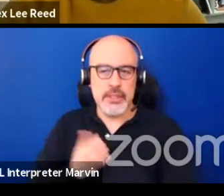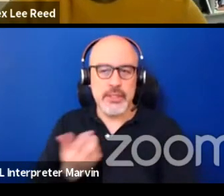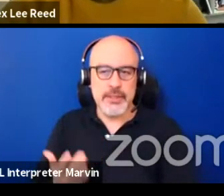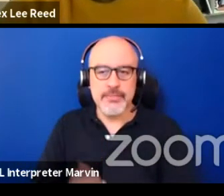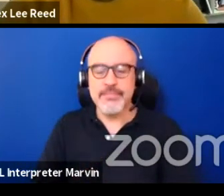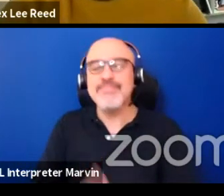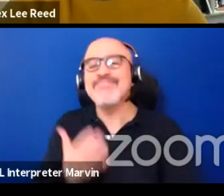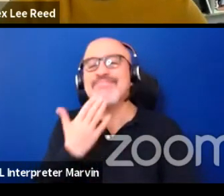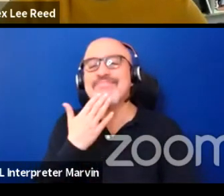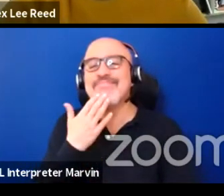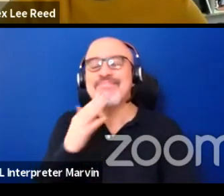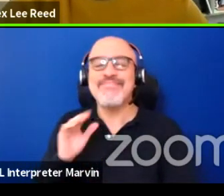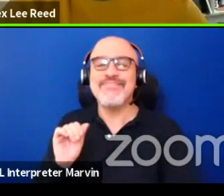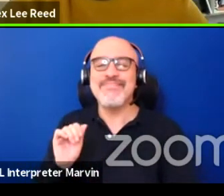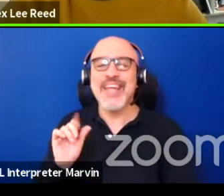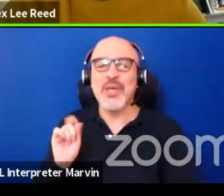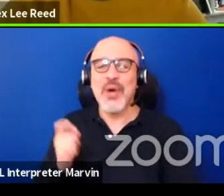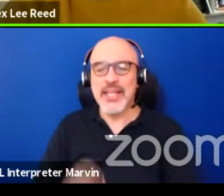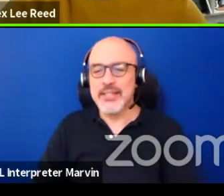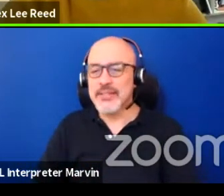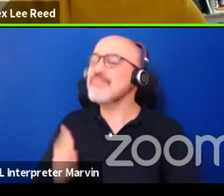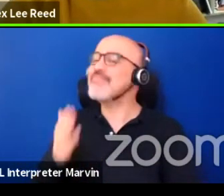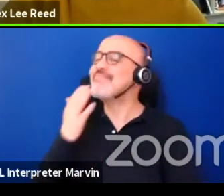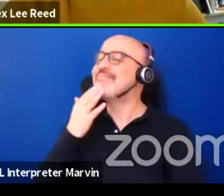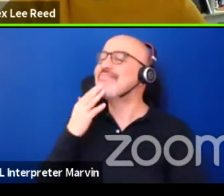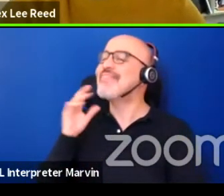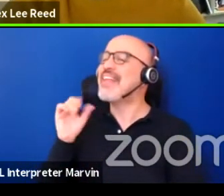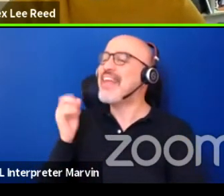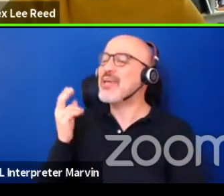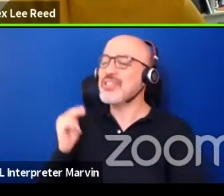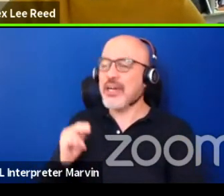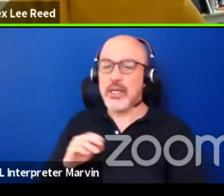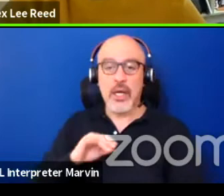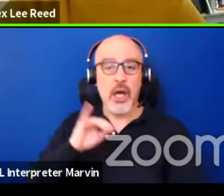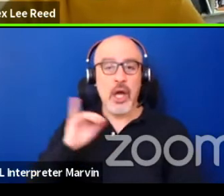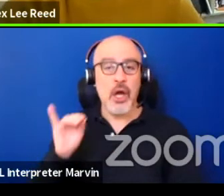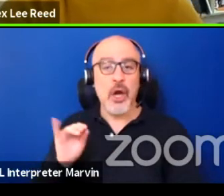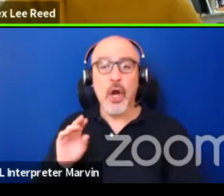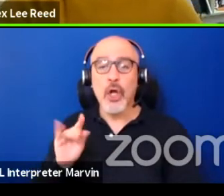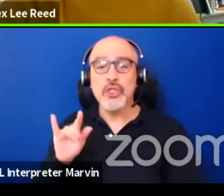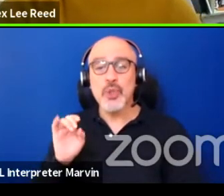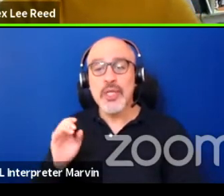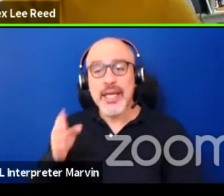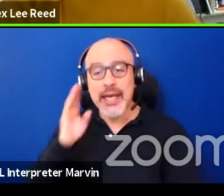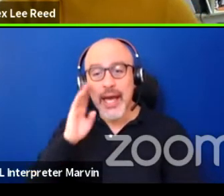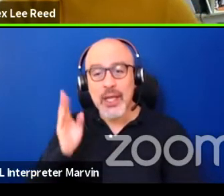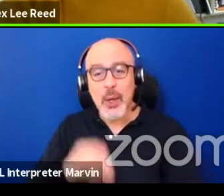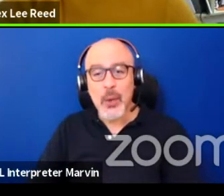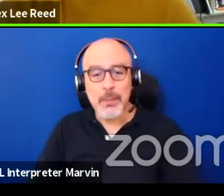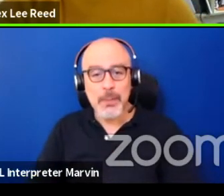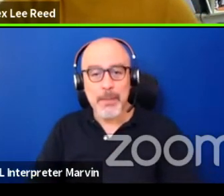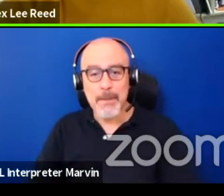Thank you, Alex. Thank you, Sharon. Julie, hello.